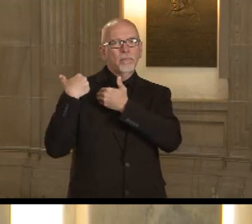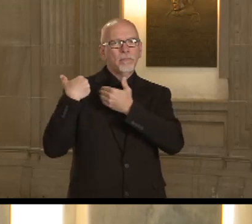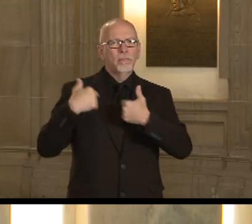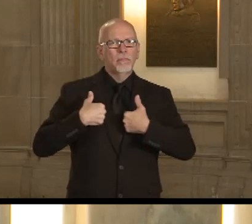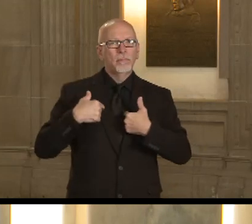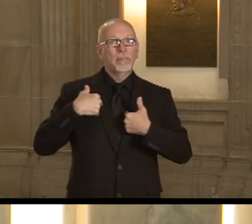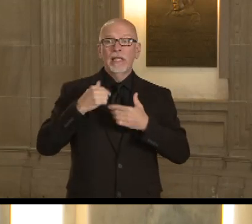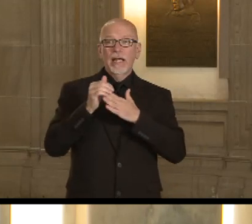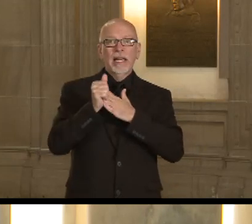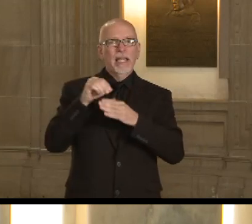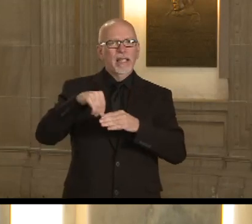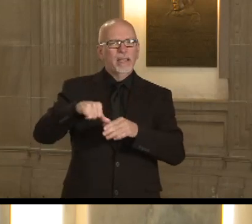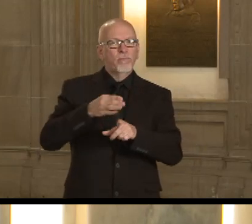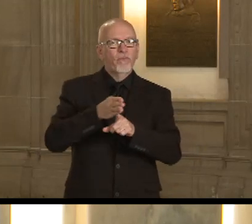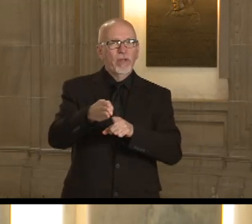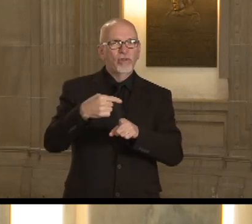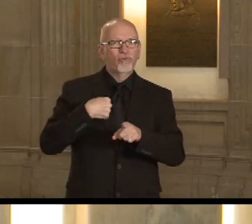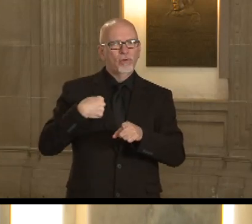As a leader in this profession,